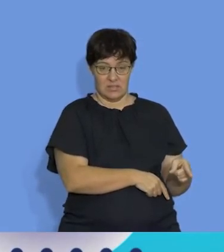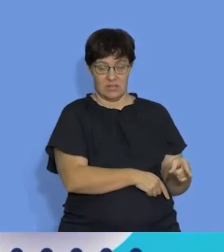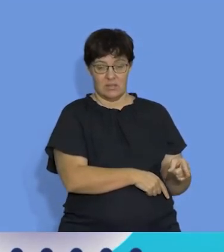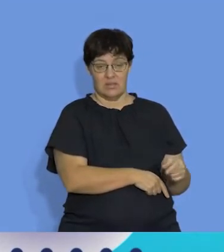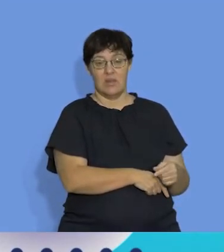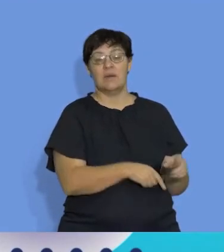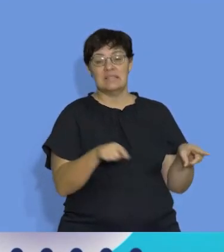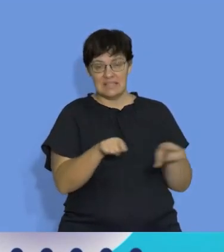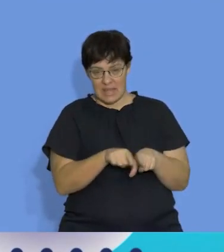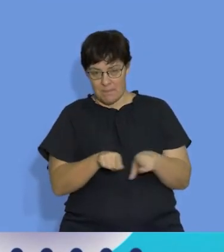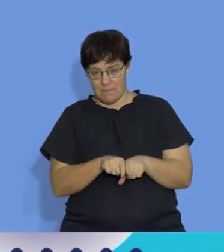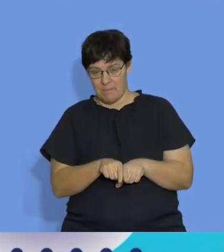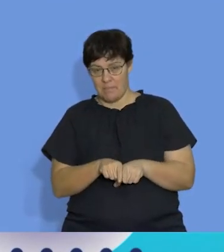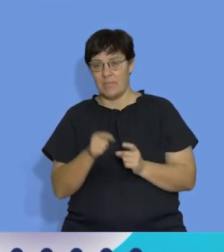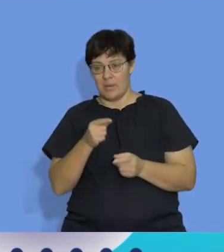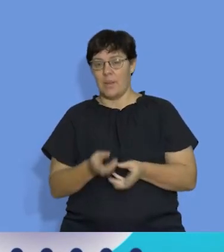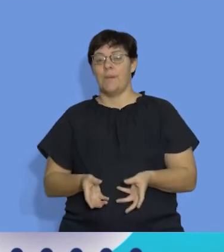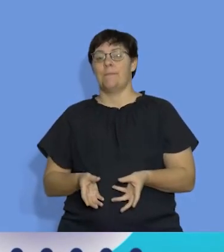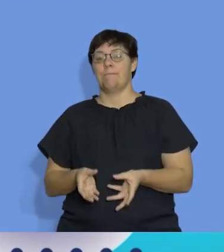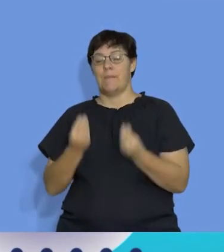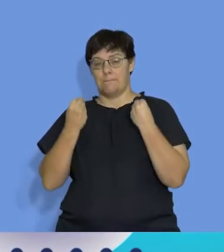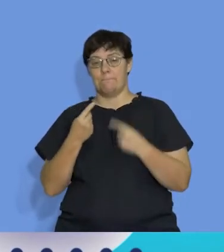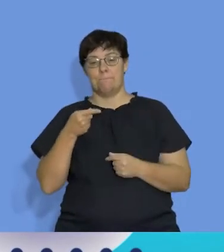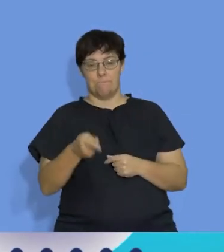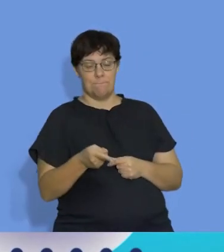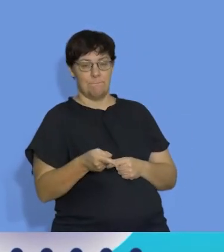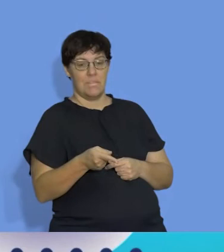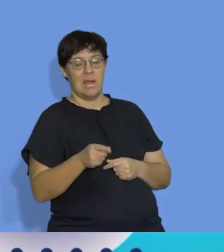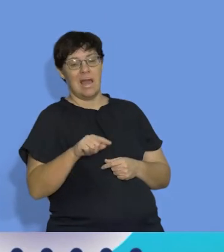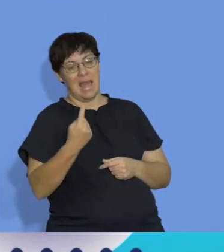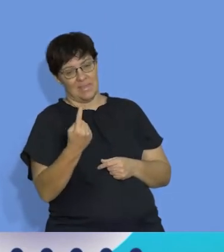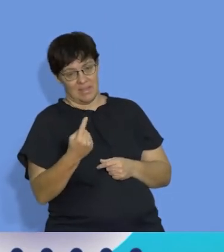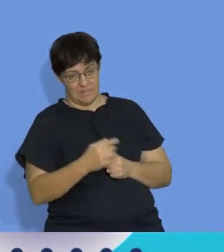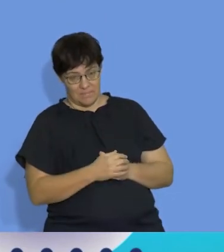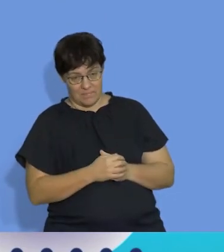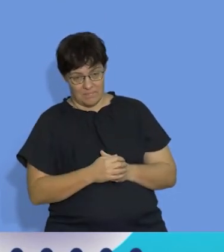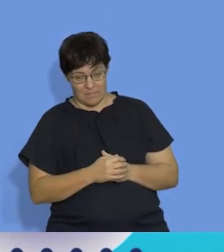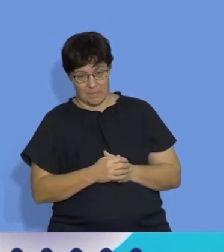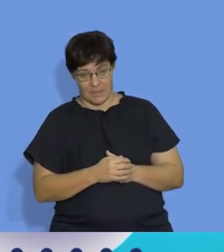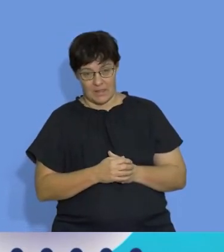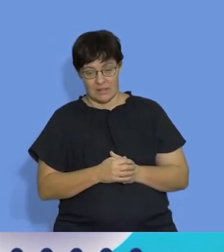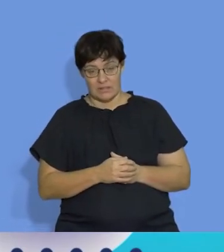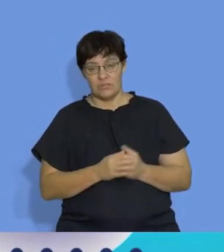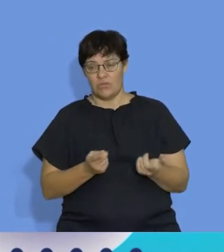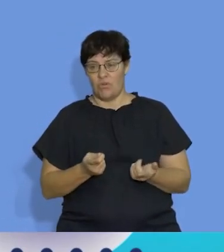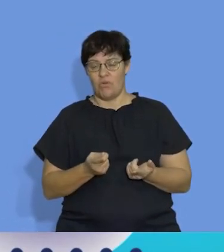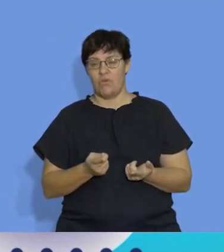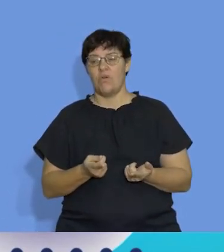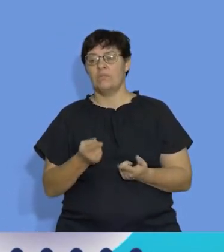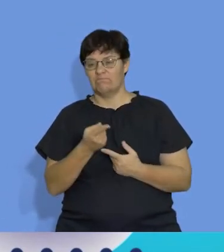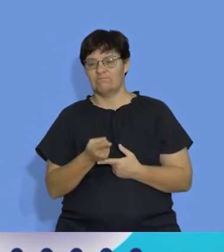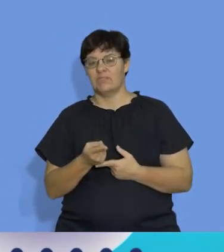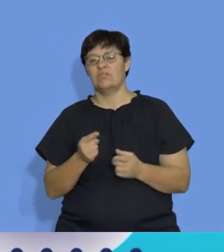be equal to the number of electrons that are gained by the ion 3 ions, okay, in that transfer. That's the long and short